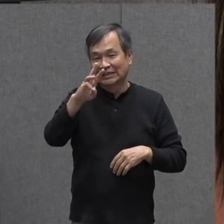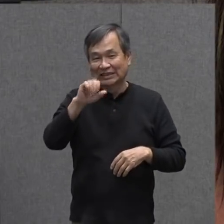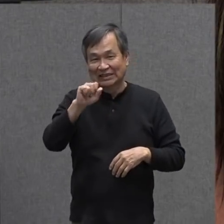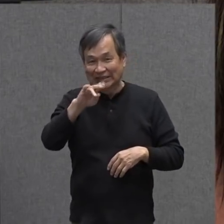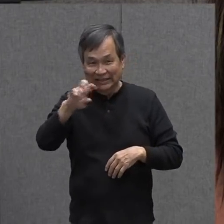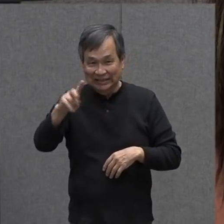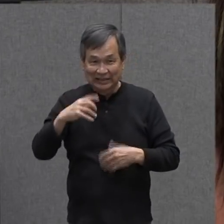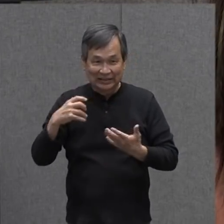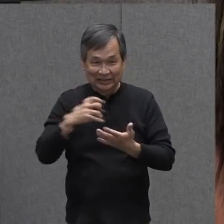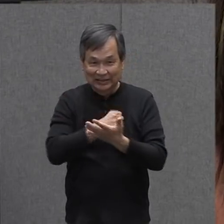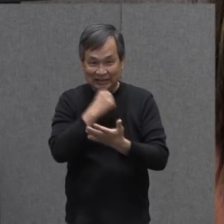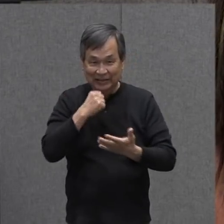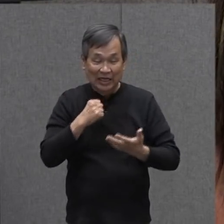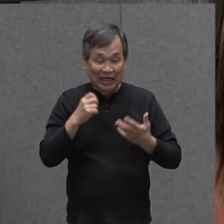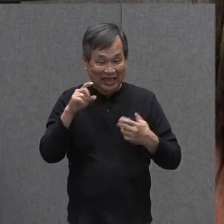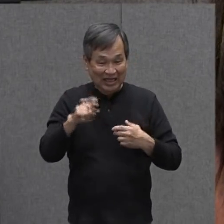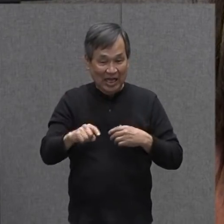33.